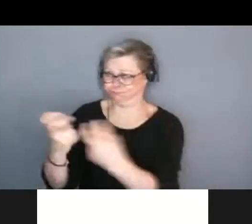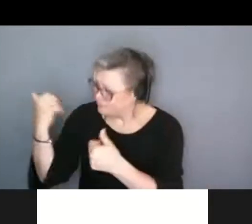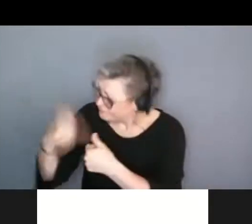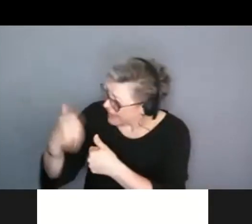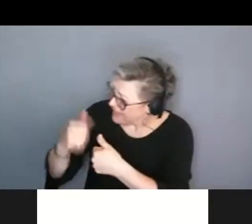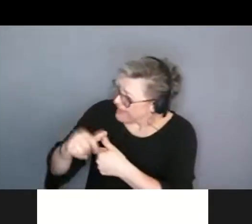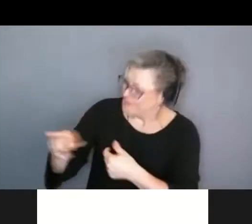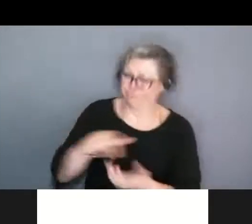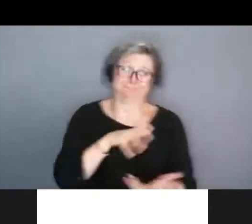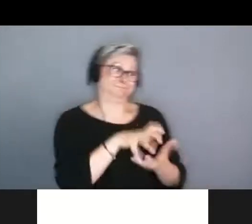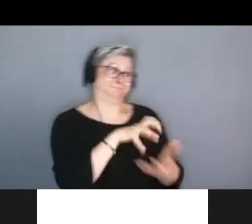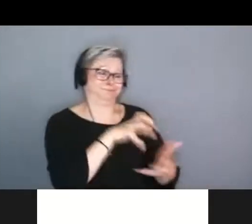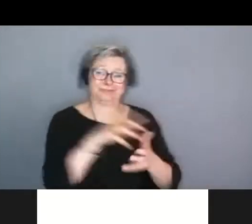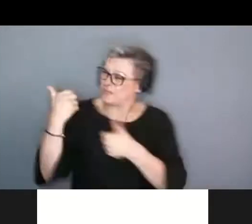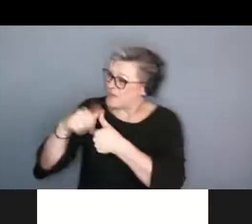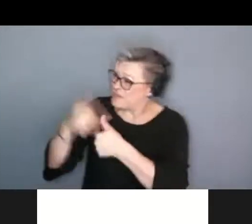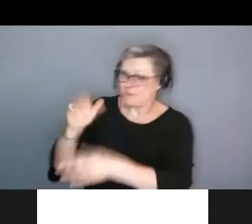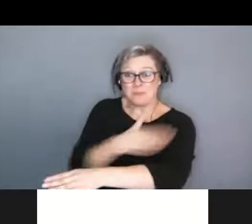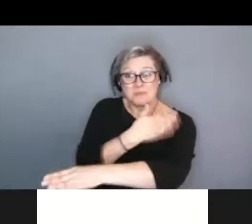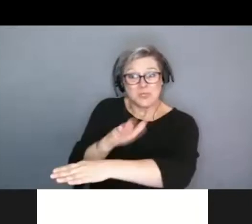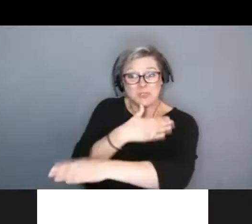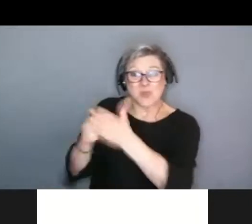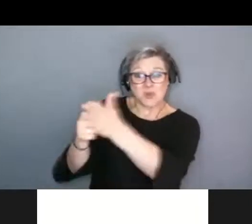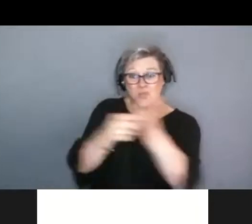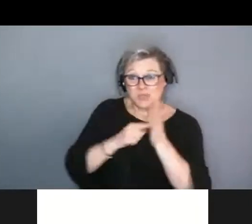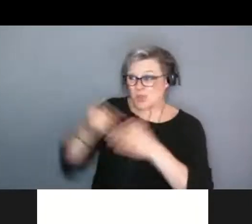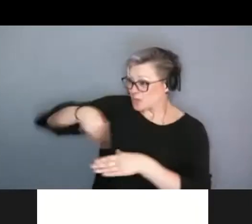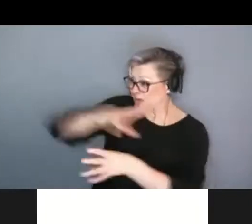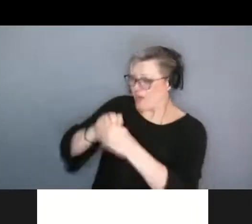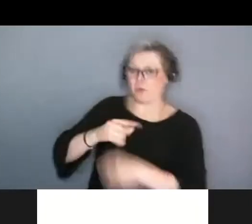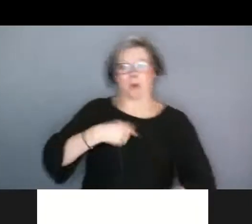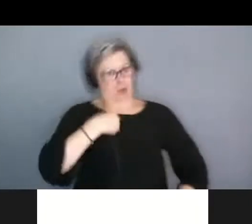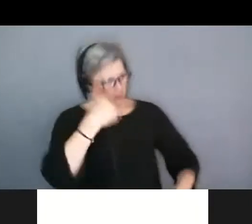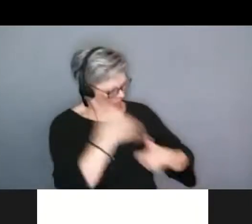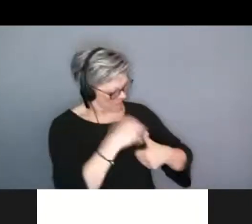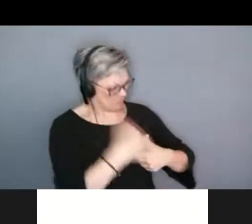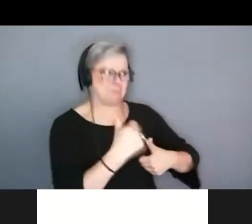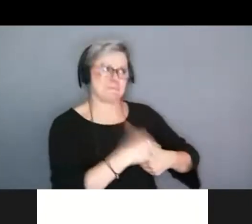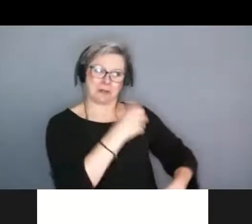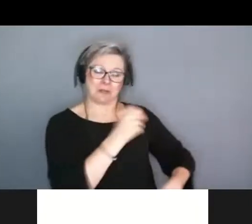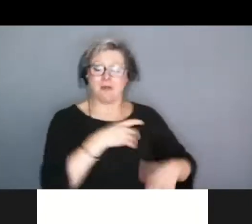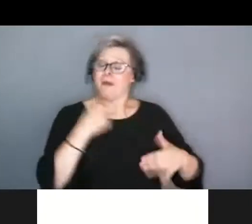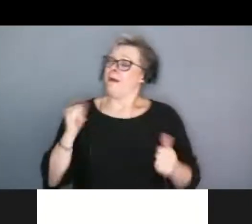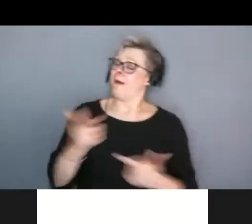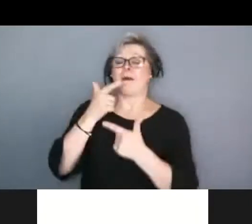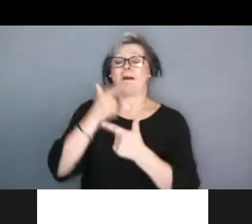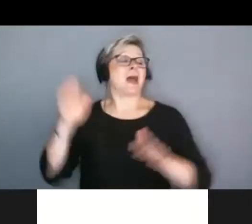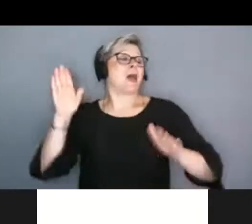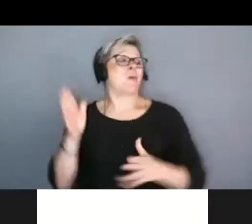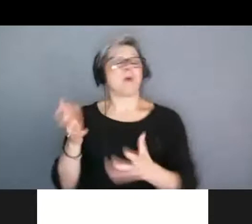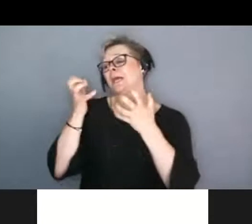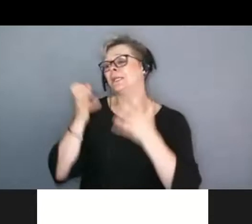Remember the musical shows we were in? Oh, I remember those. All I want is a